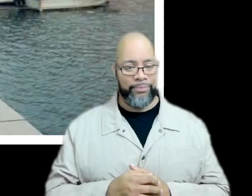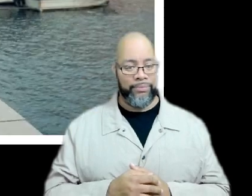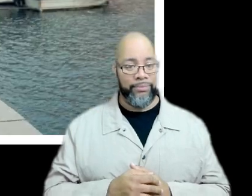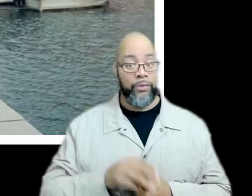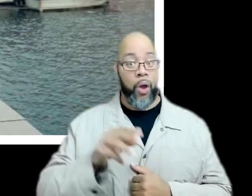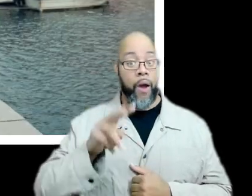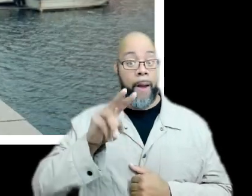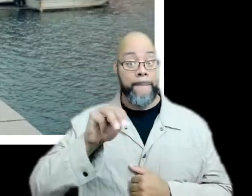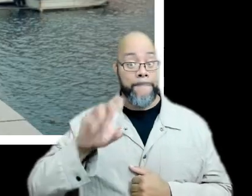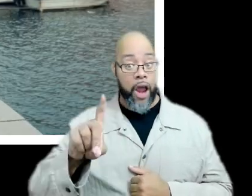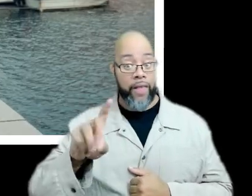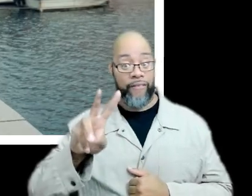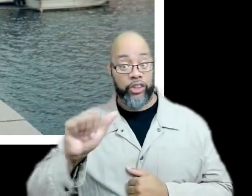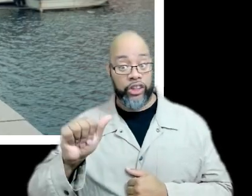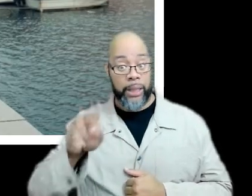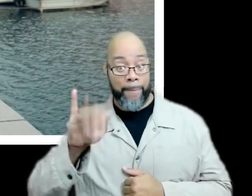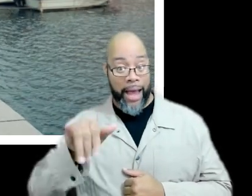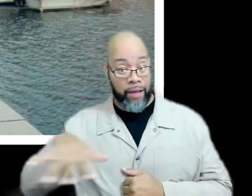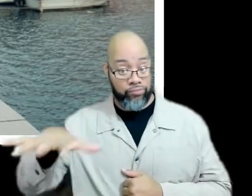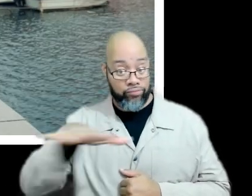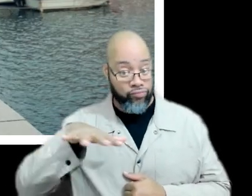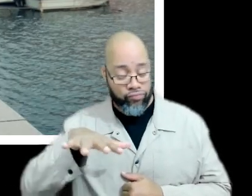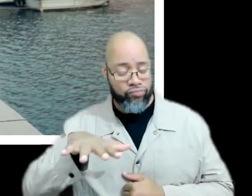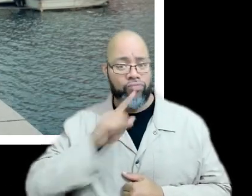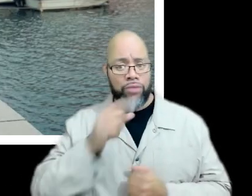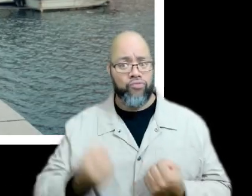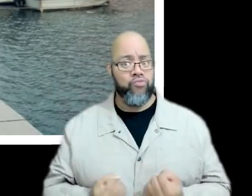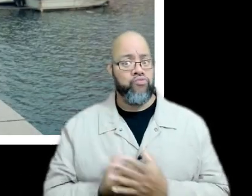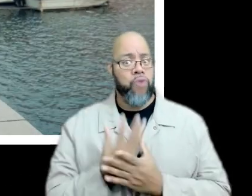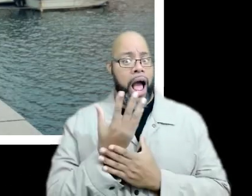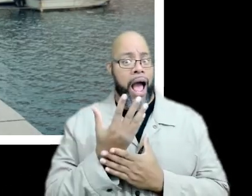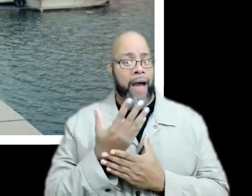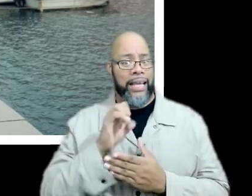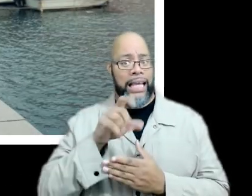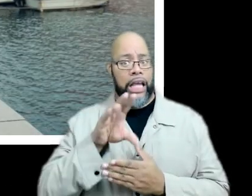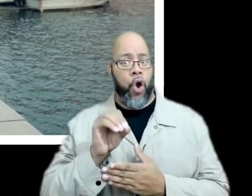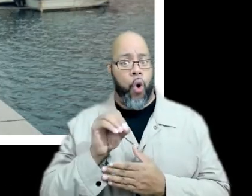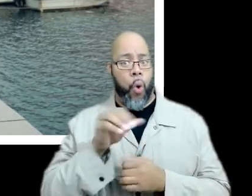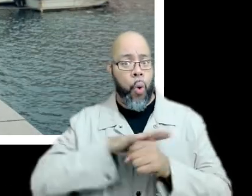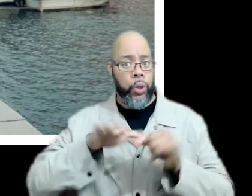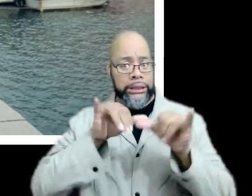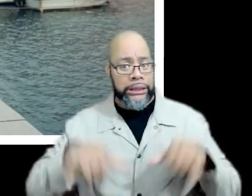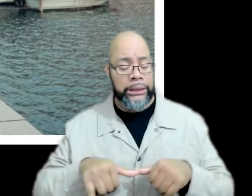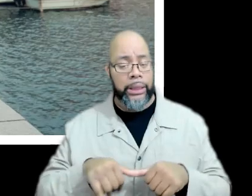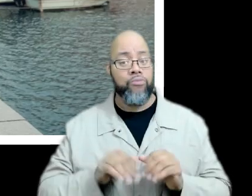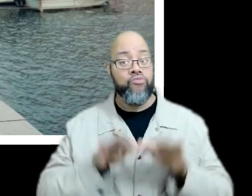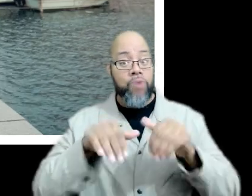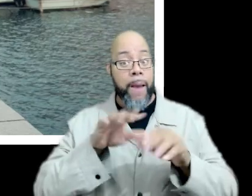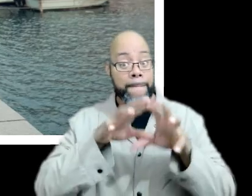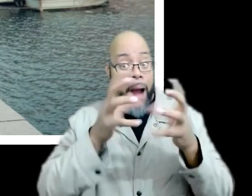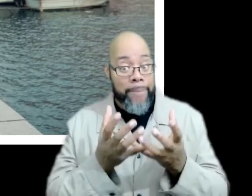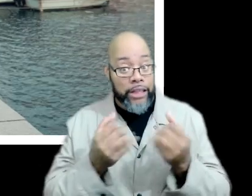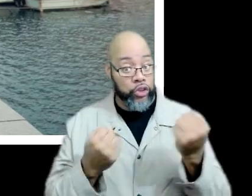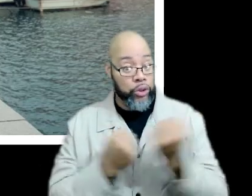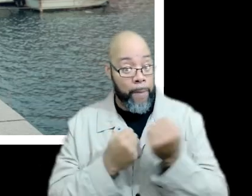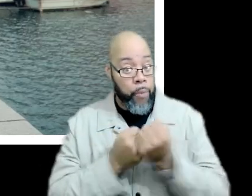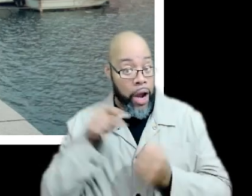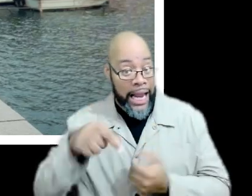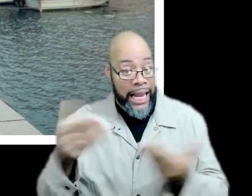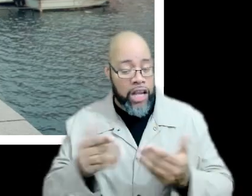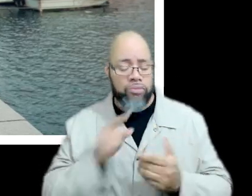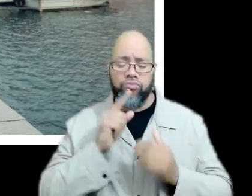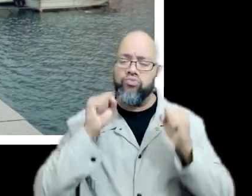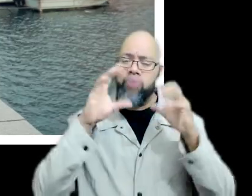The Chesapeake Bay is not only an iconic landmark, it's also a thriving ecosystem. The marine populations that this area support